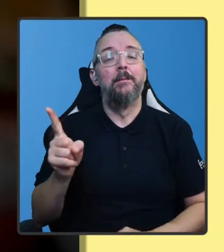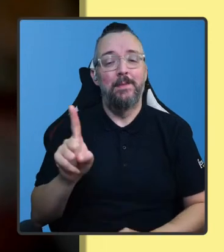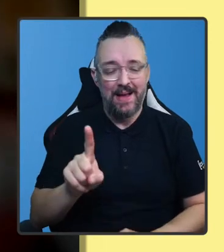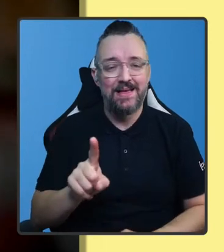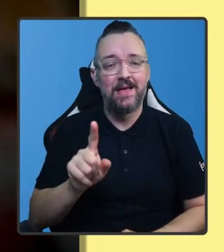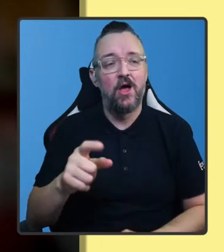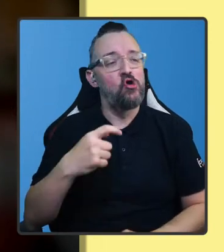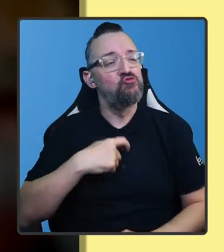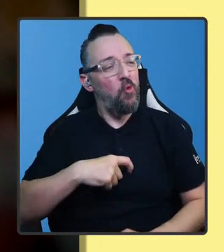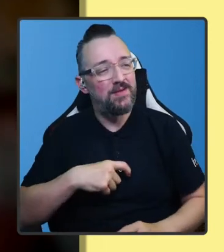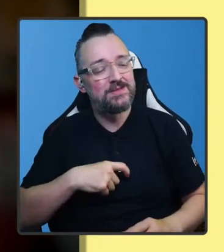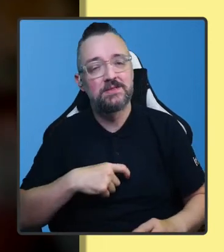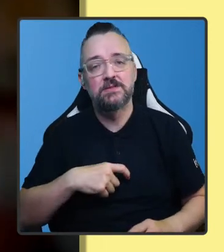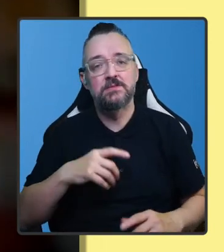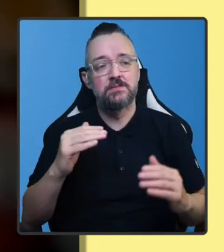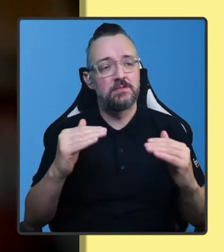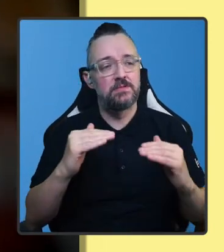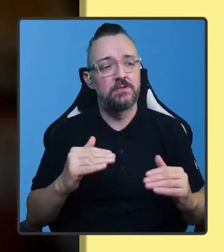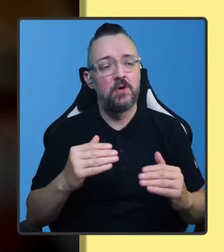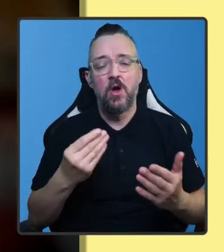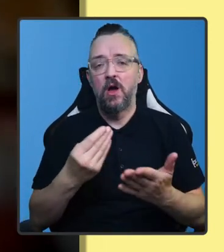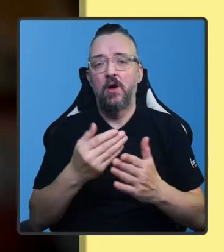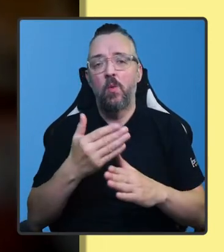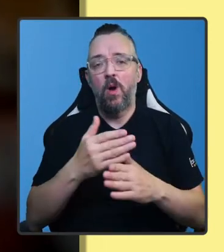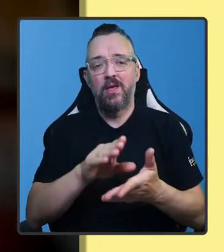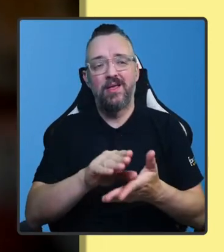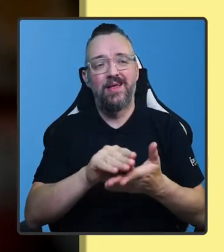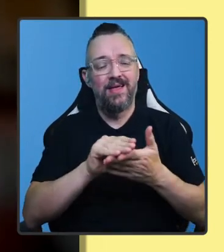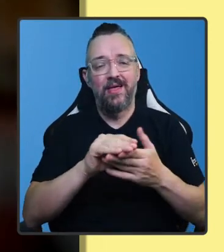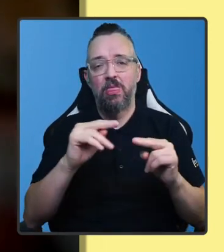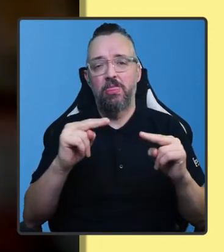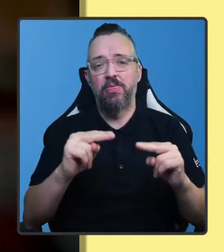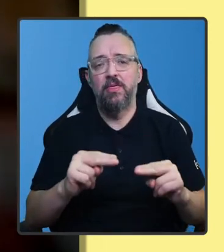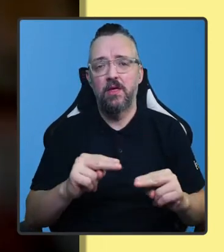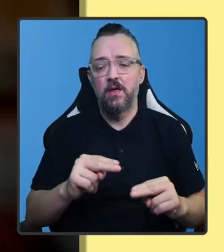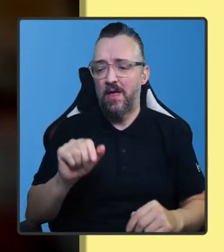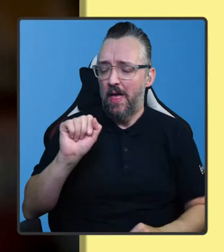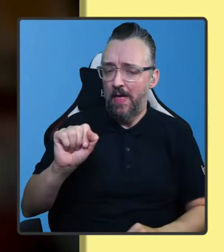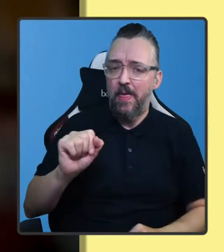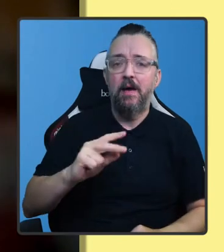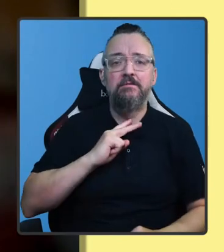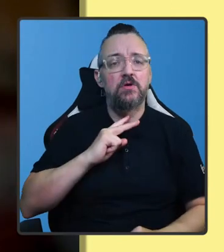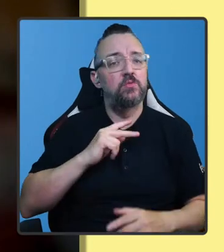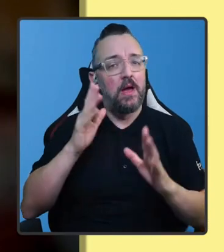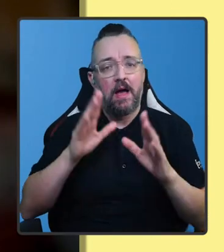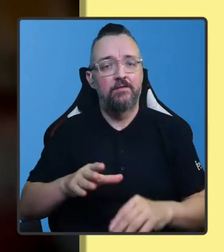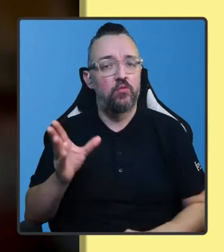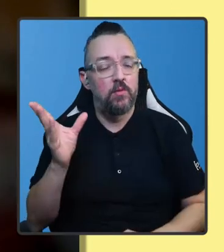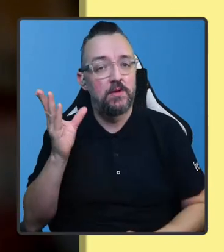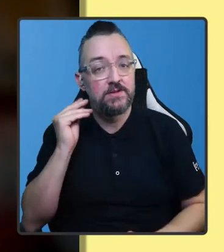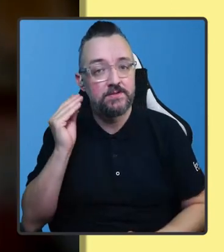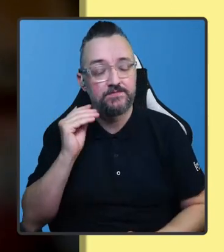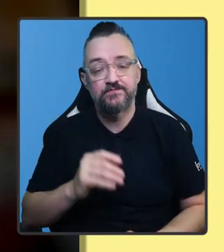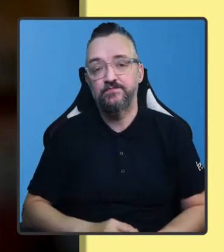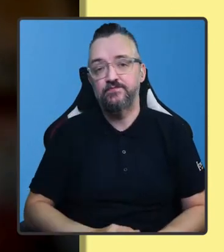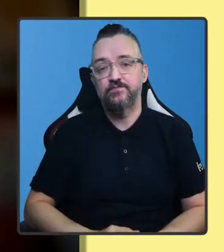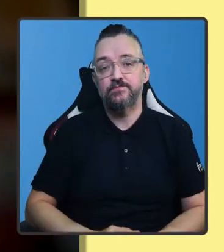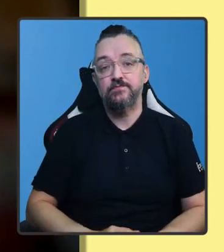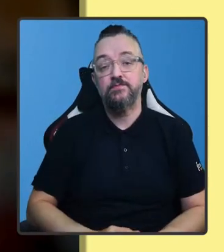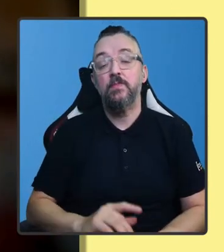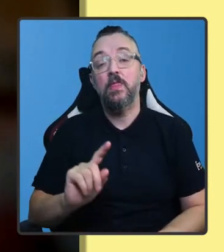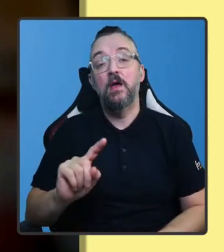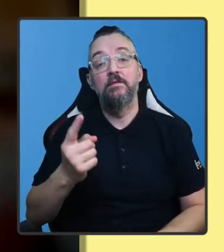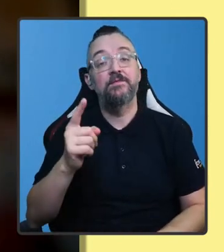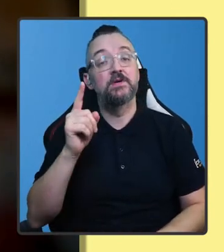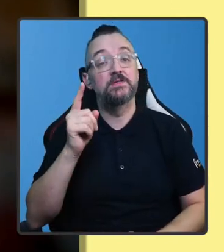and poorer paid work. We must find a way to hear their voices. The First Minister established the National